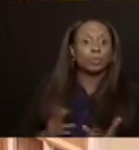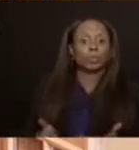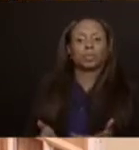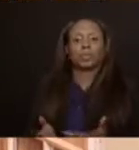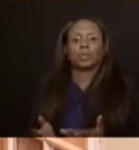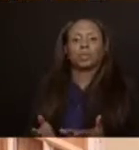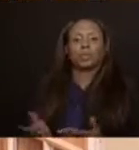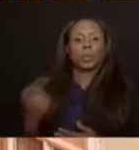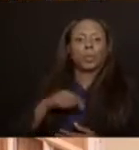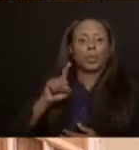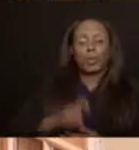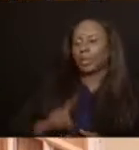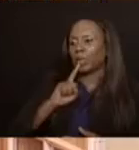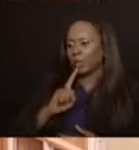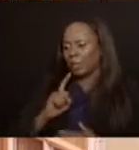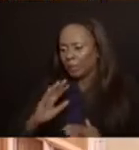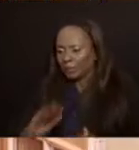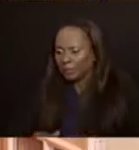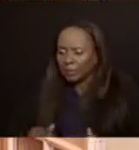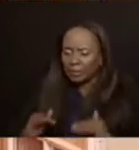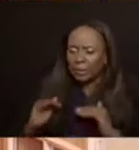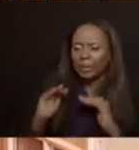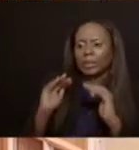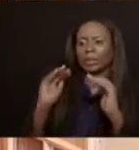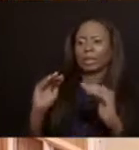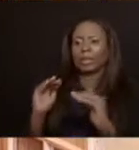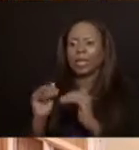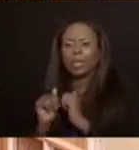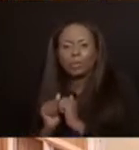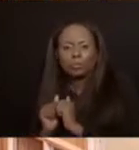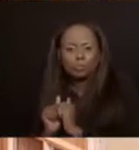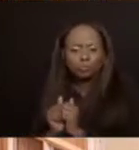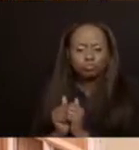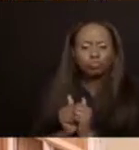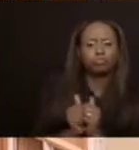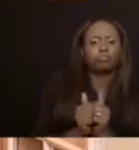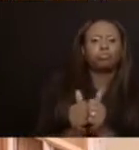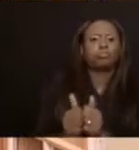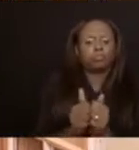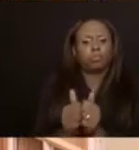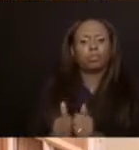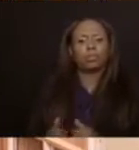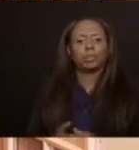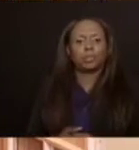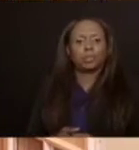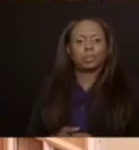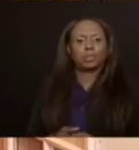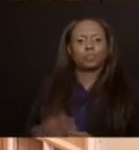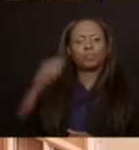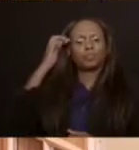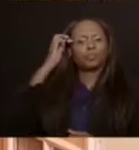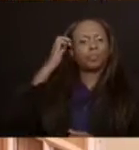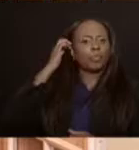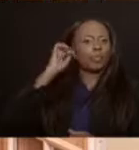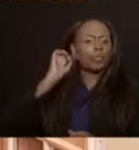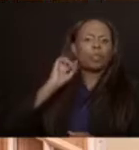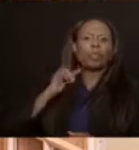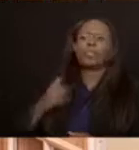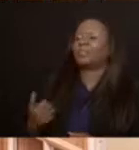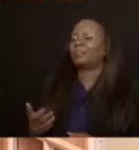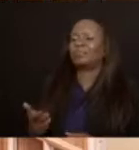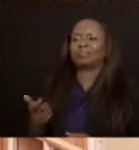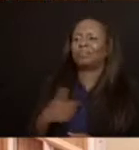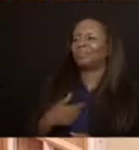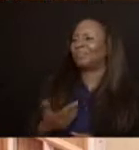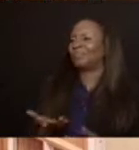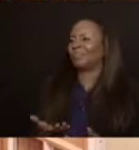it, we will not be able to move forward in a way that is sustainable. This is not a case of headlines for me now. This is a case of